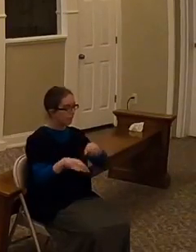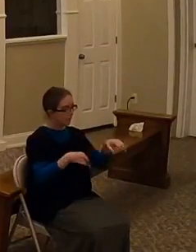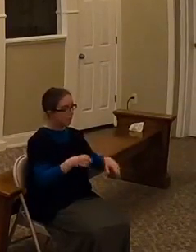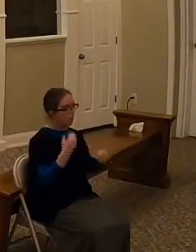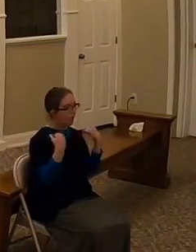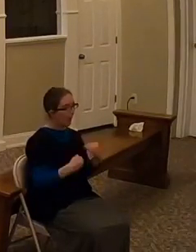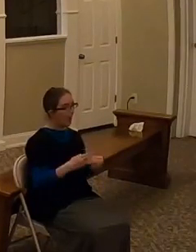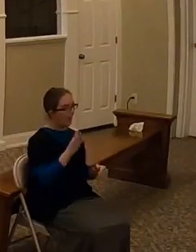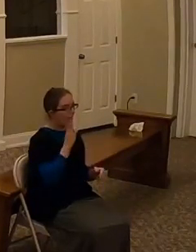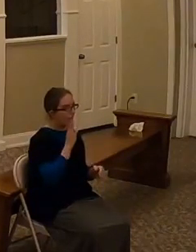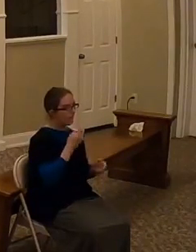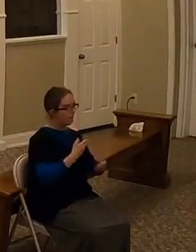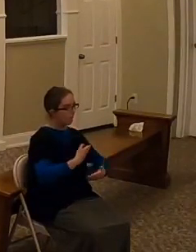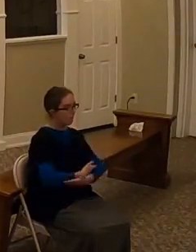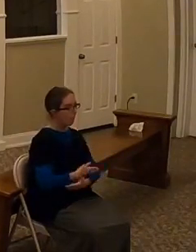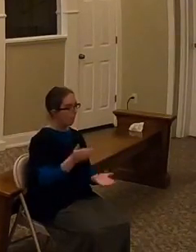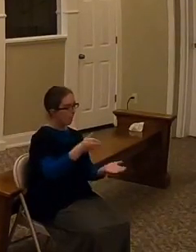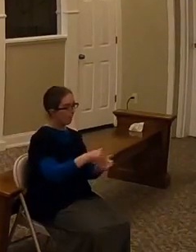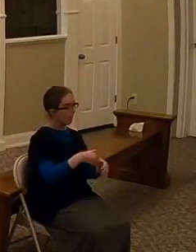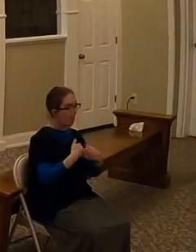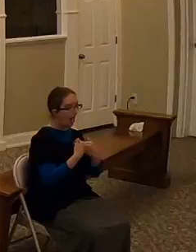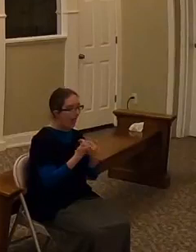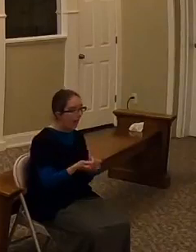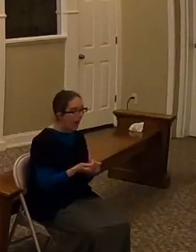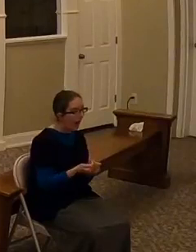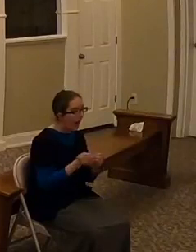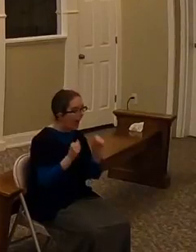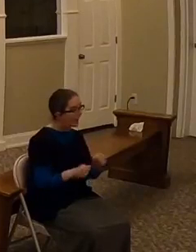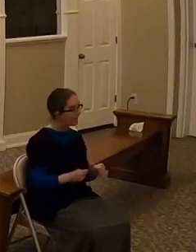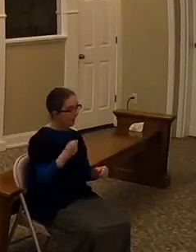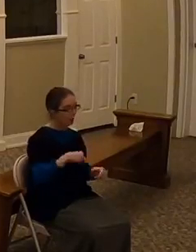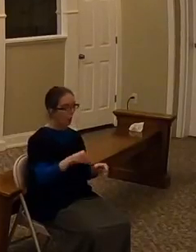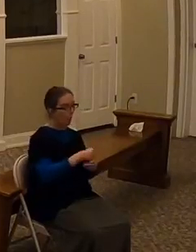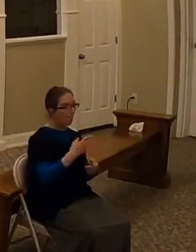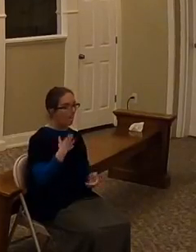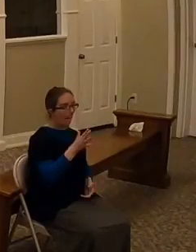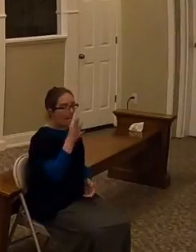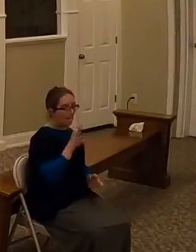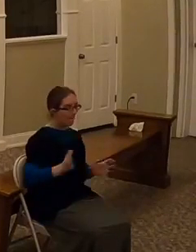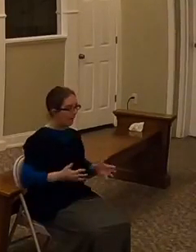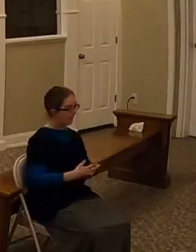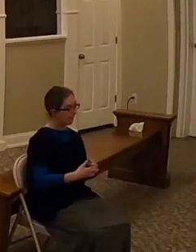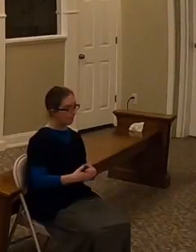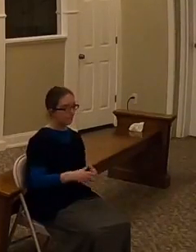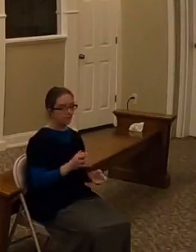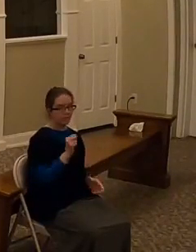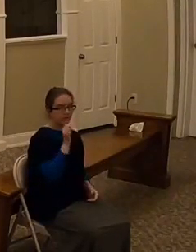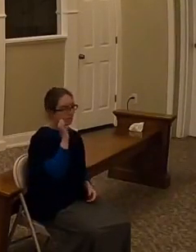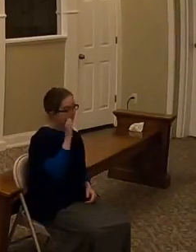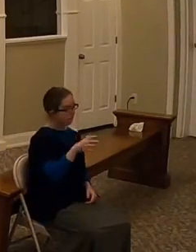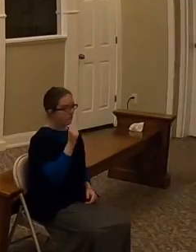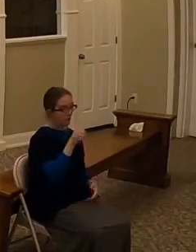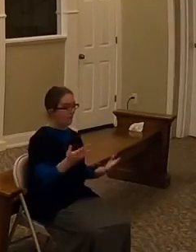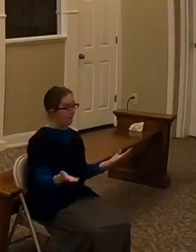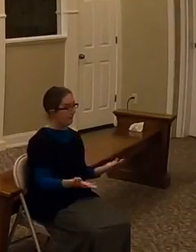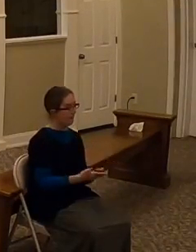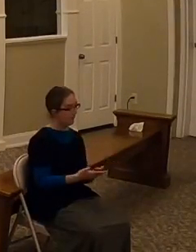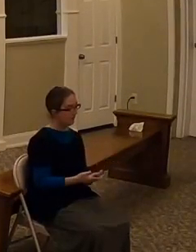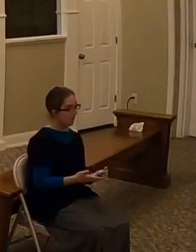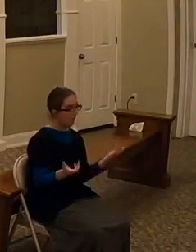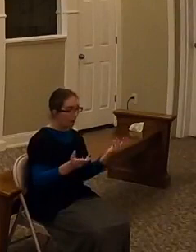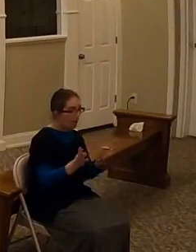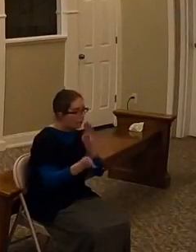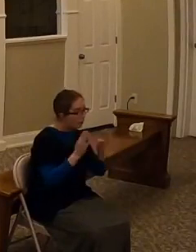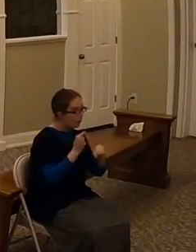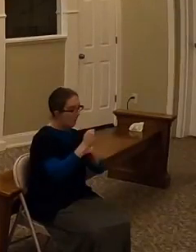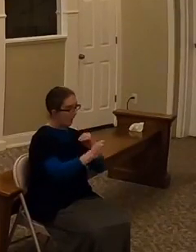to be born again, Nicodemus. How can I be born again? I can't go back in my mother's womb. I'm an old man. She's not even here. What are you